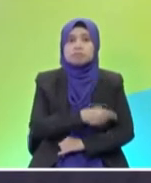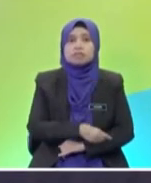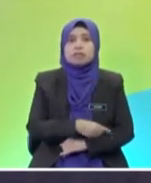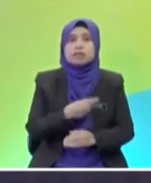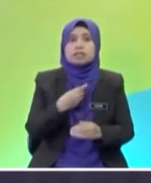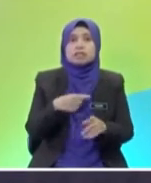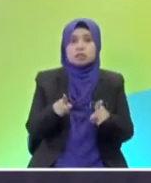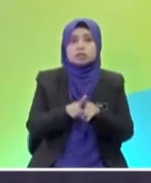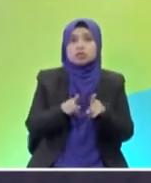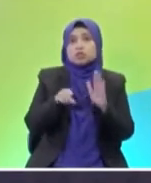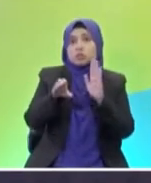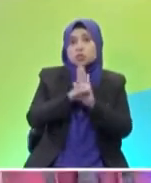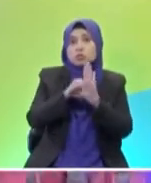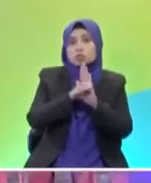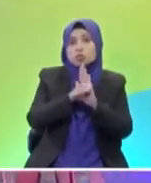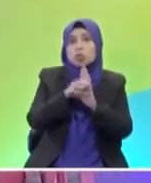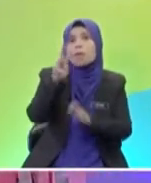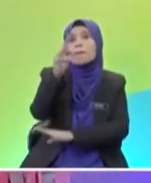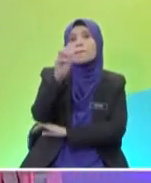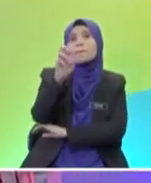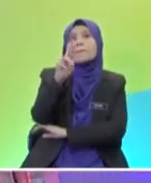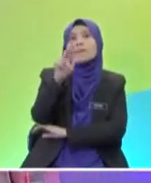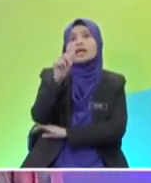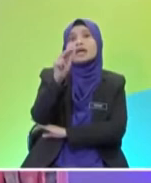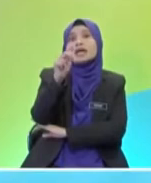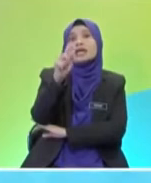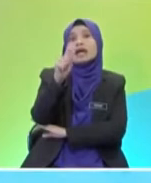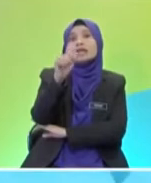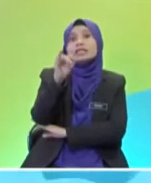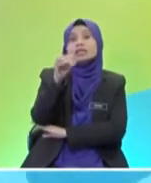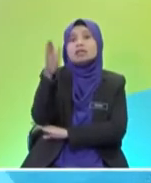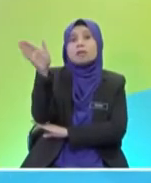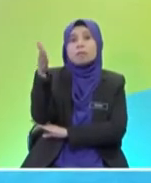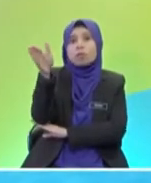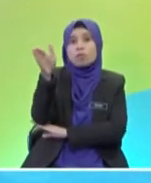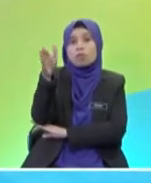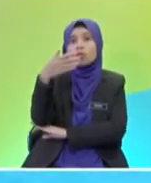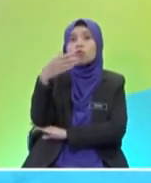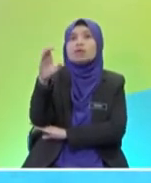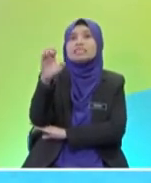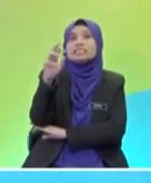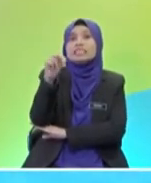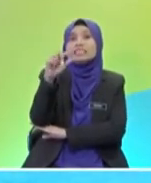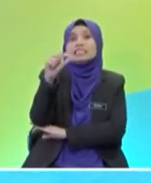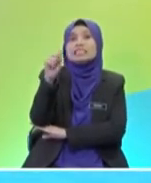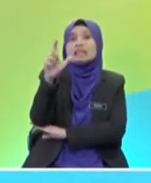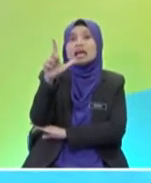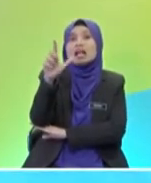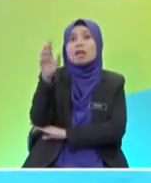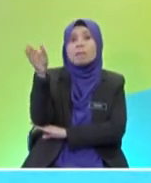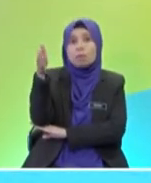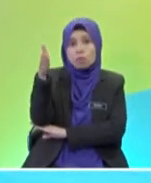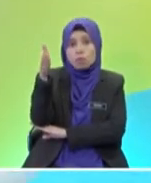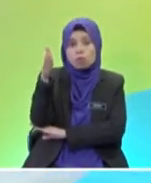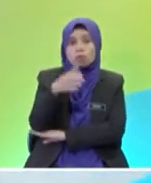some examples here. Meranti tree, cengal tree, curving tree. And we are going to ask our students